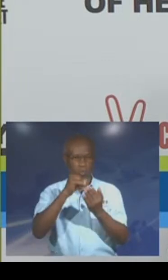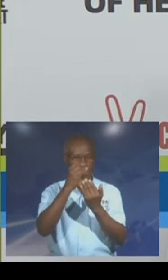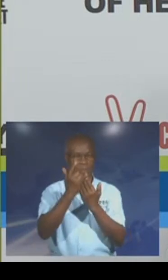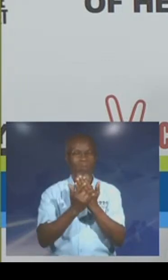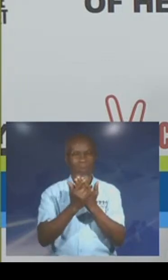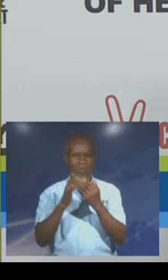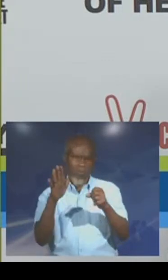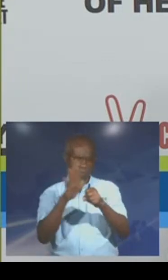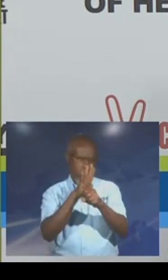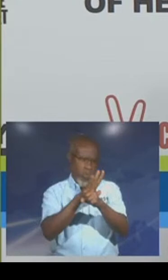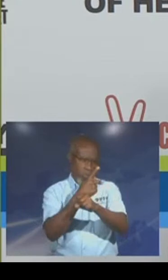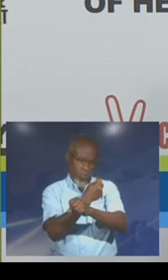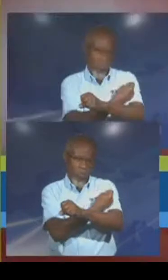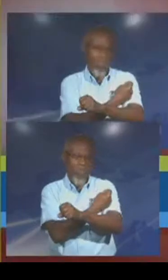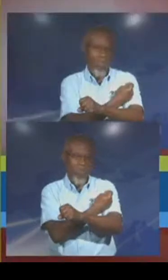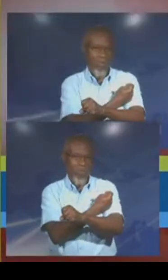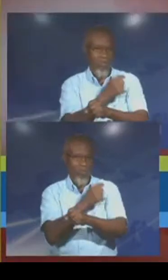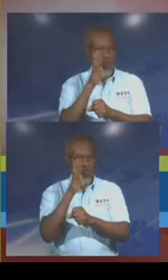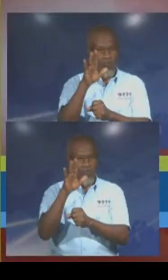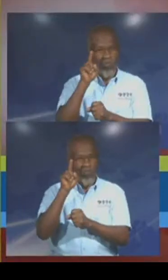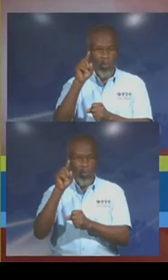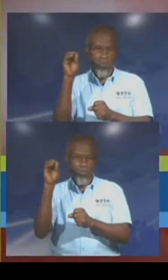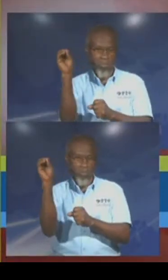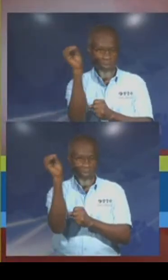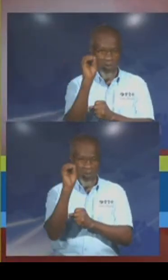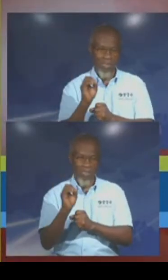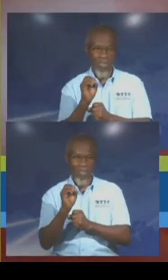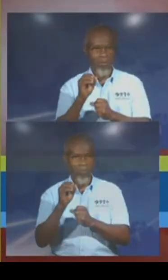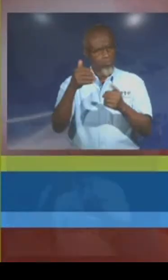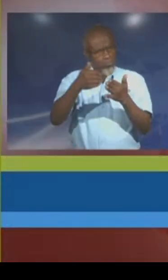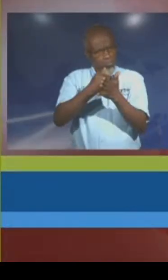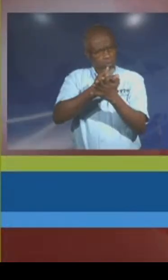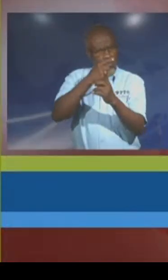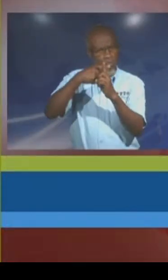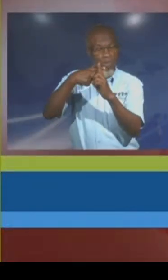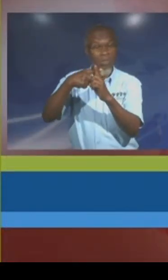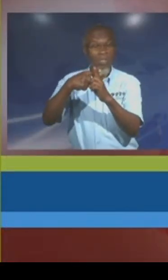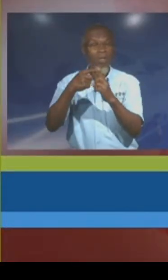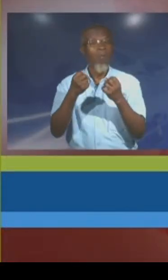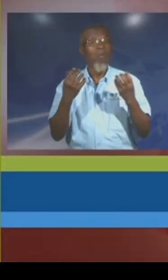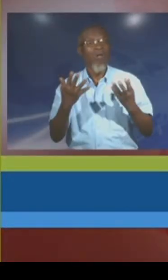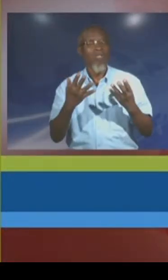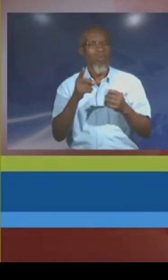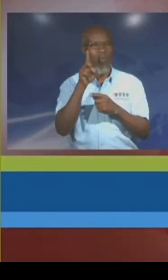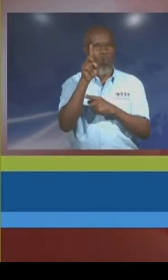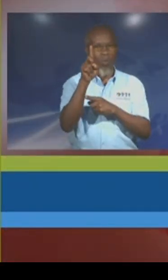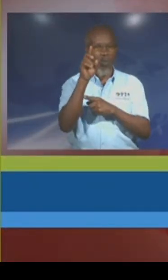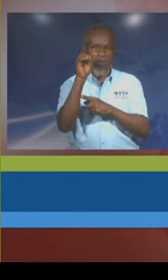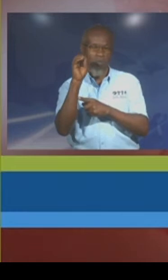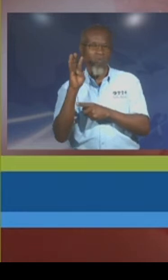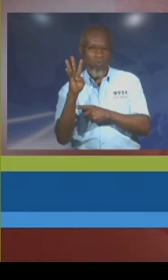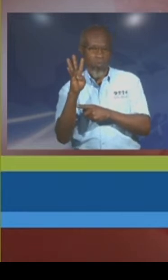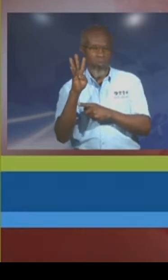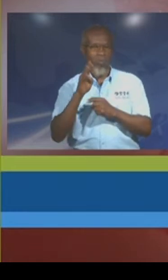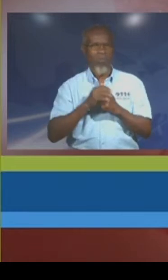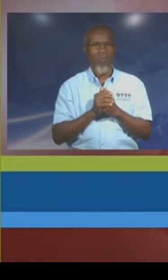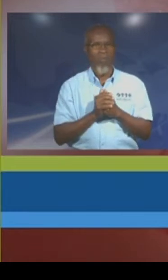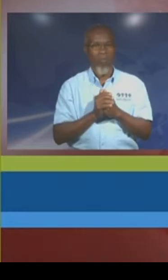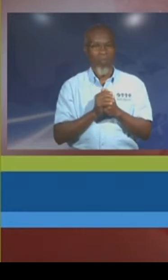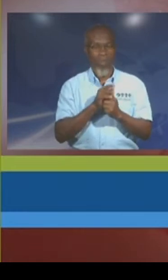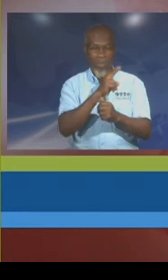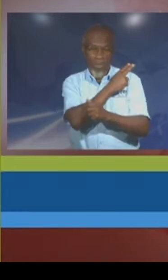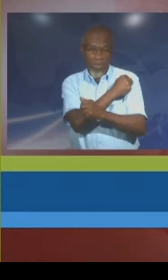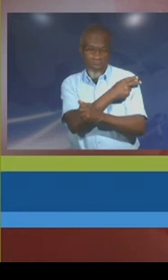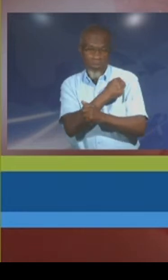Fully vaccinated still at 51%. New positive cases 104 over that period. Total